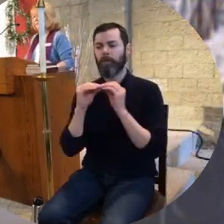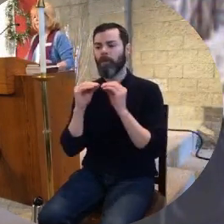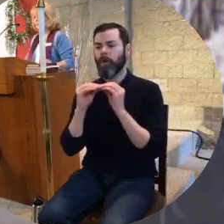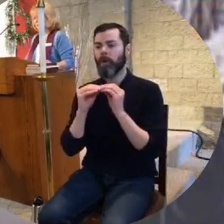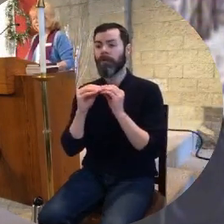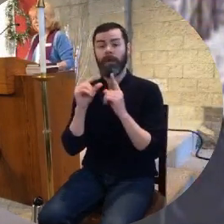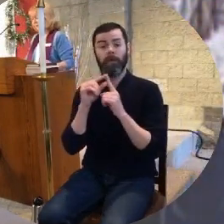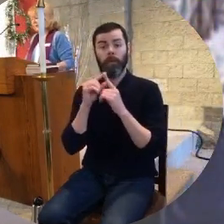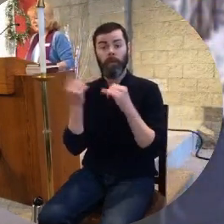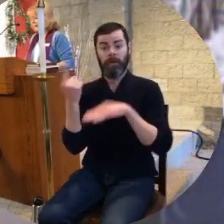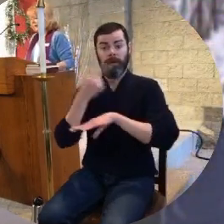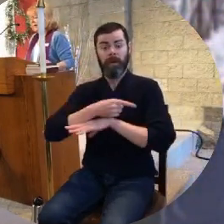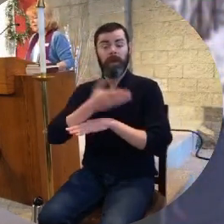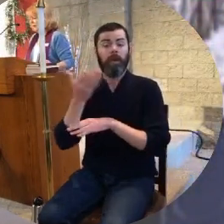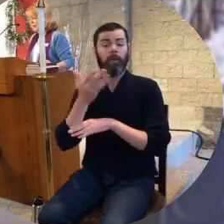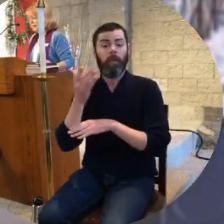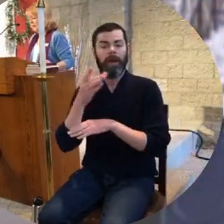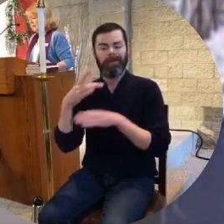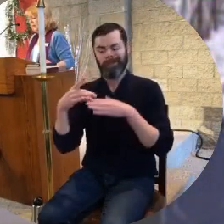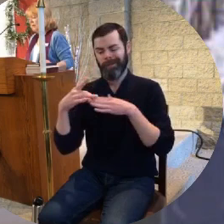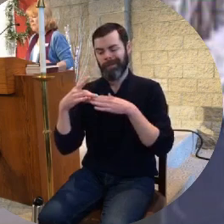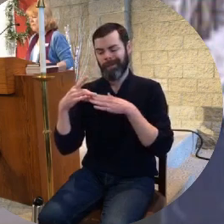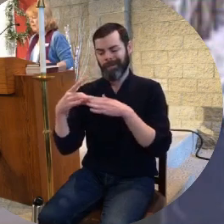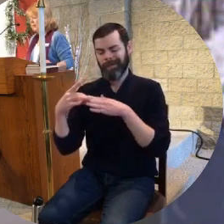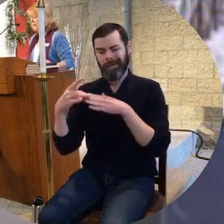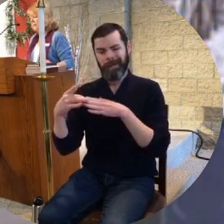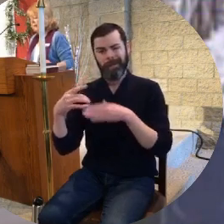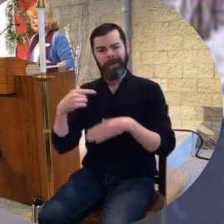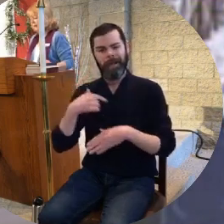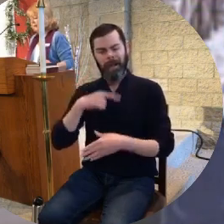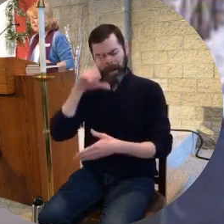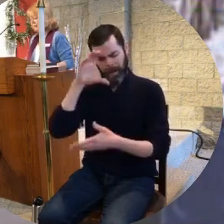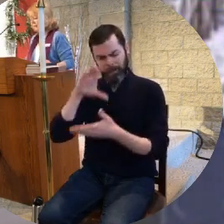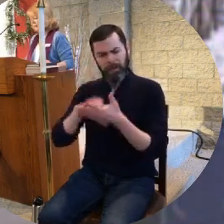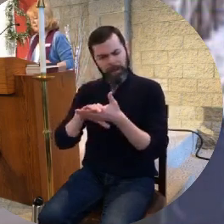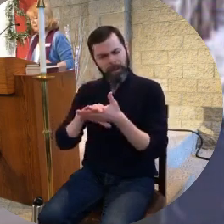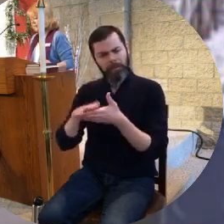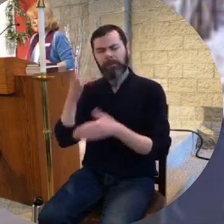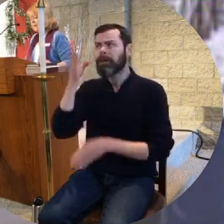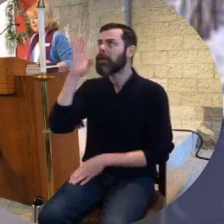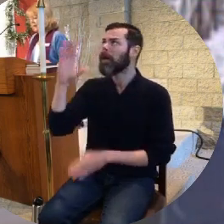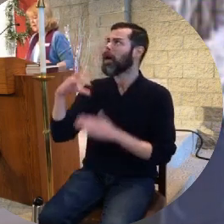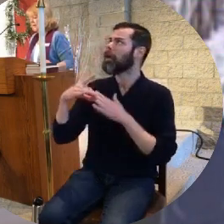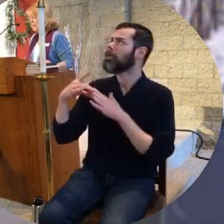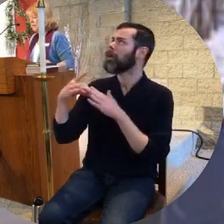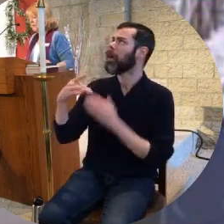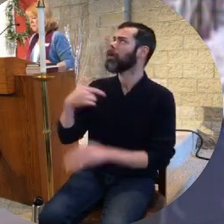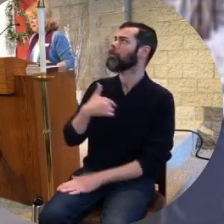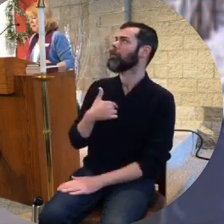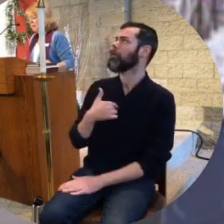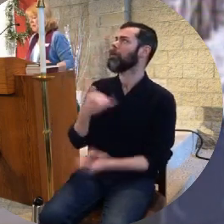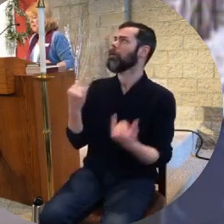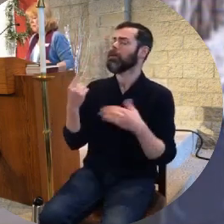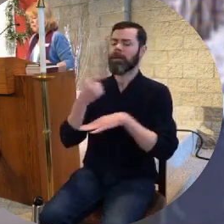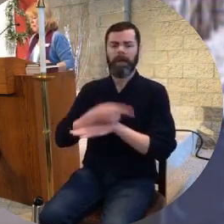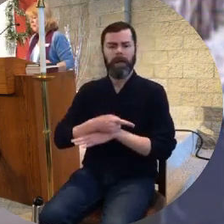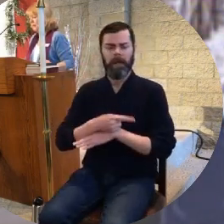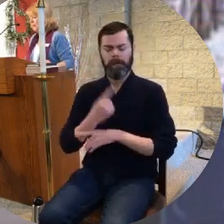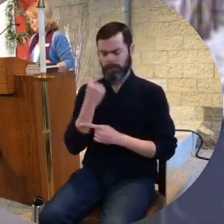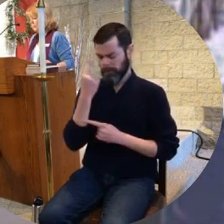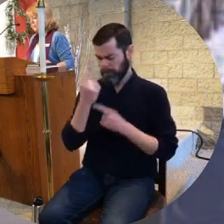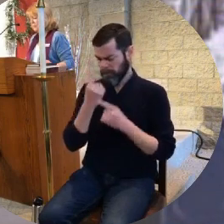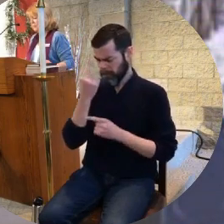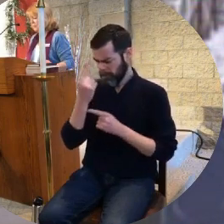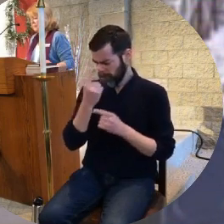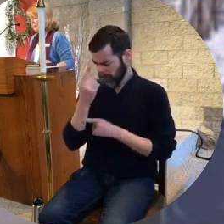is guidance. I have faith that I am divinely guided. Today I consider the path that has brought me to